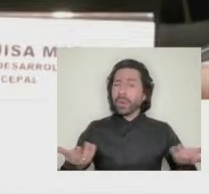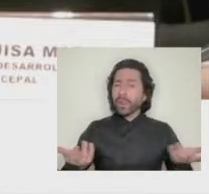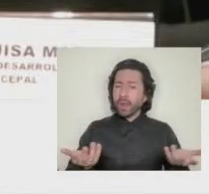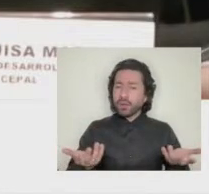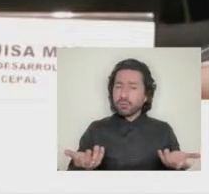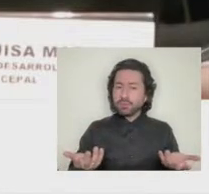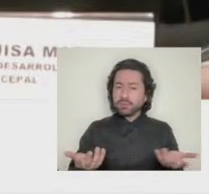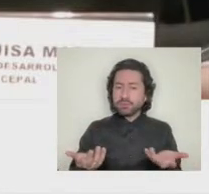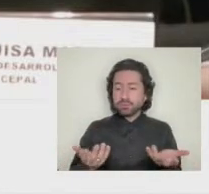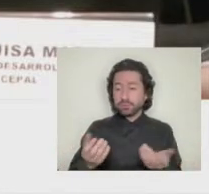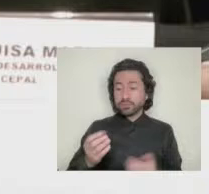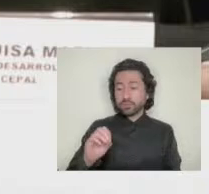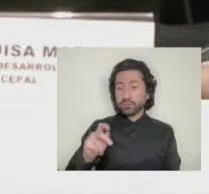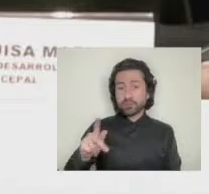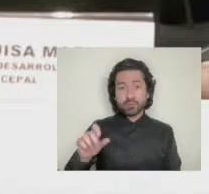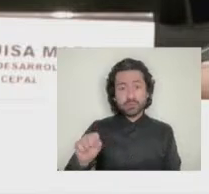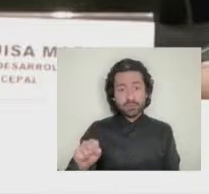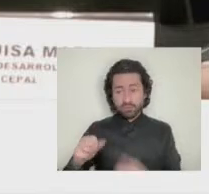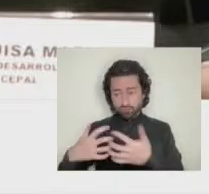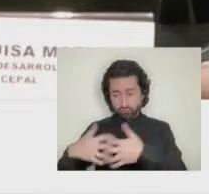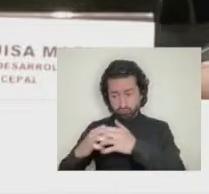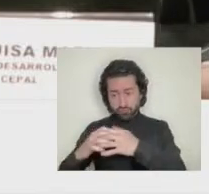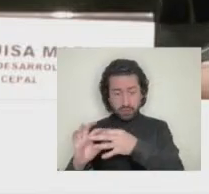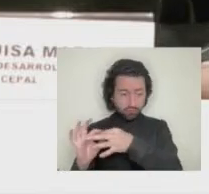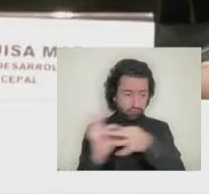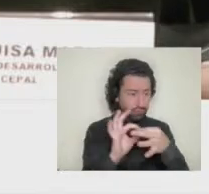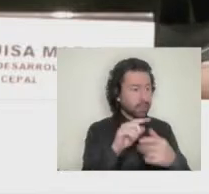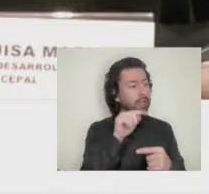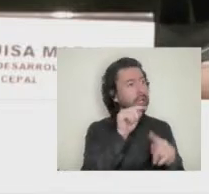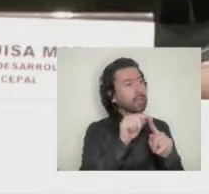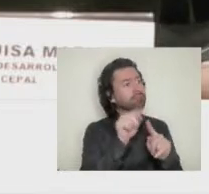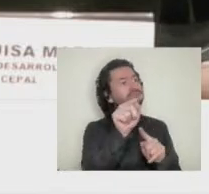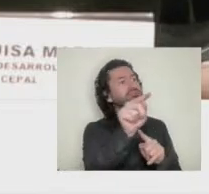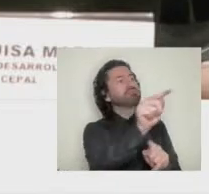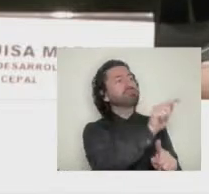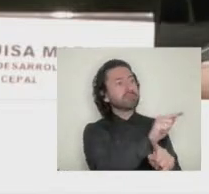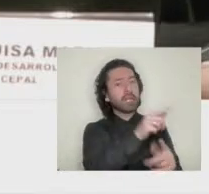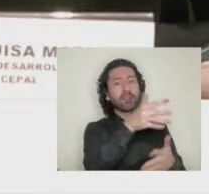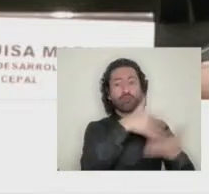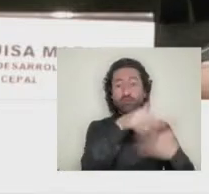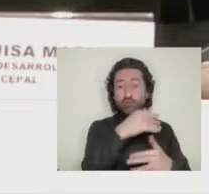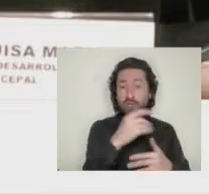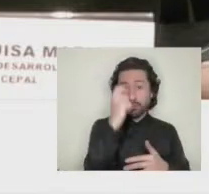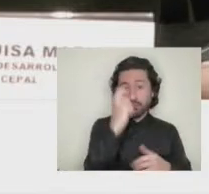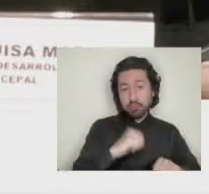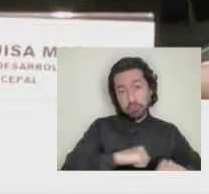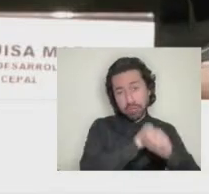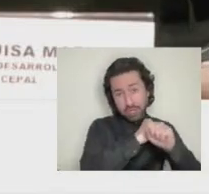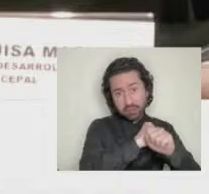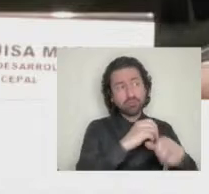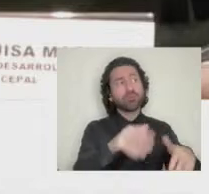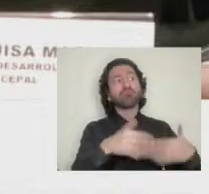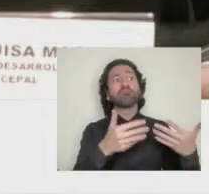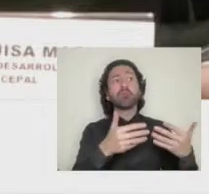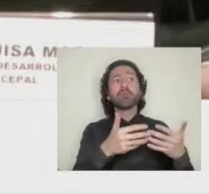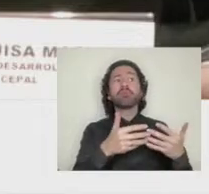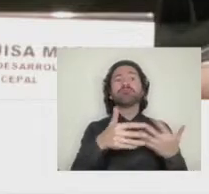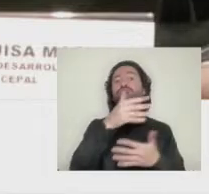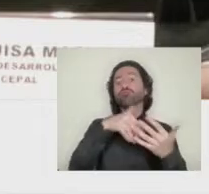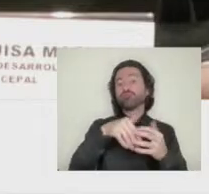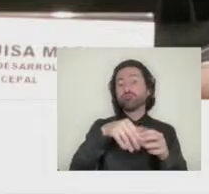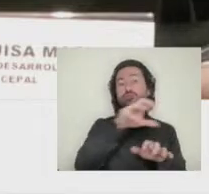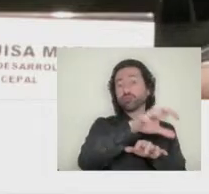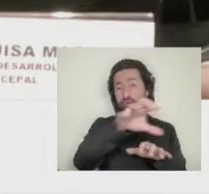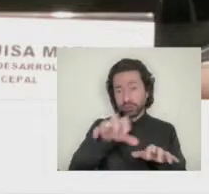the strengthening of primary healthcare in a coordinated fashion with other sectors of social protection or with other social